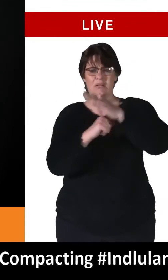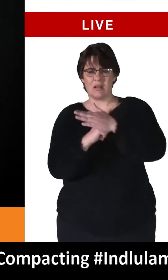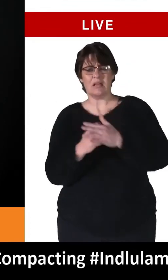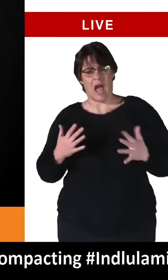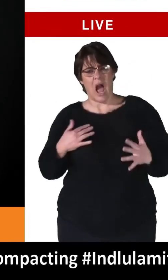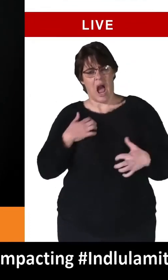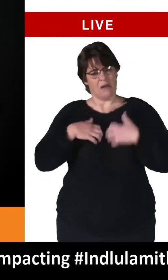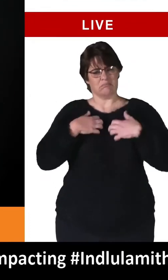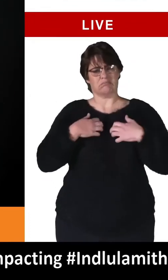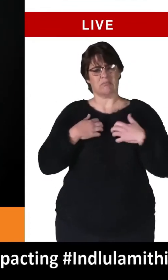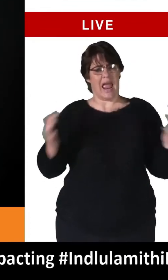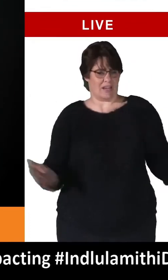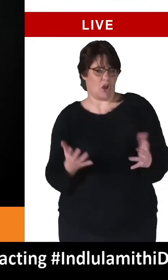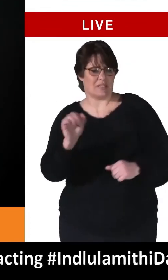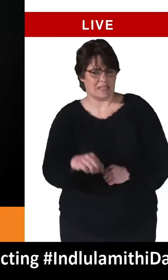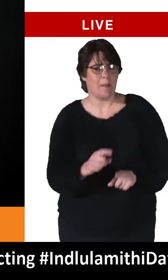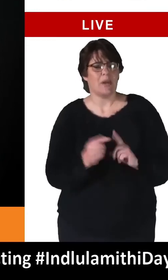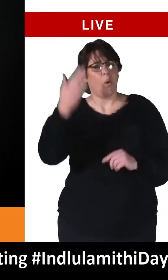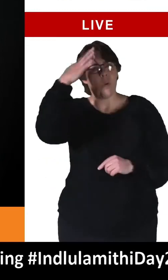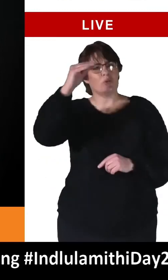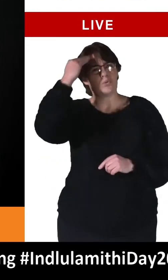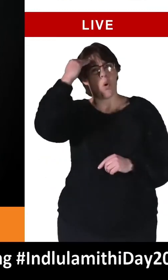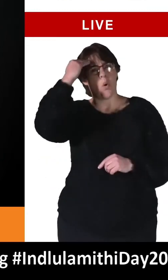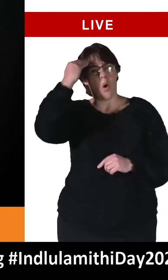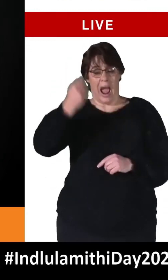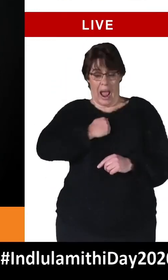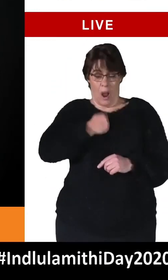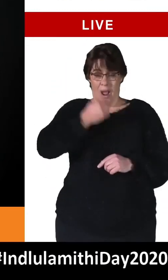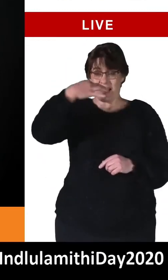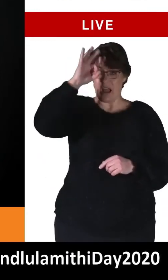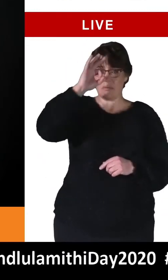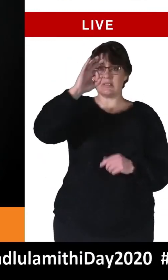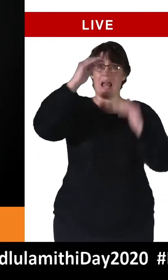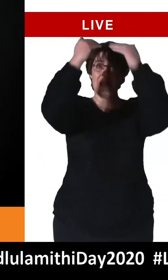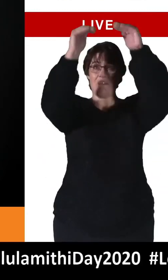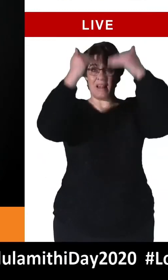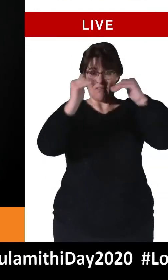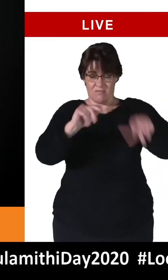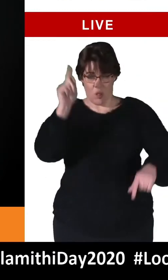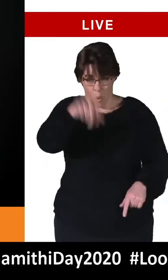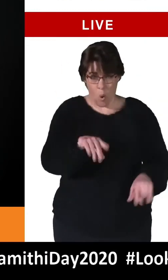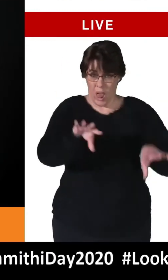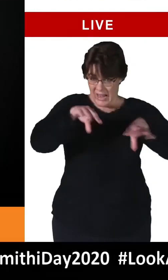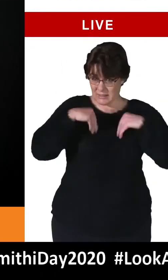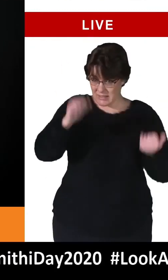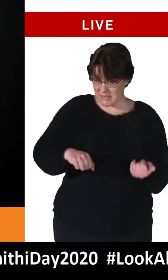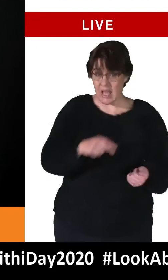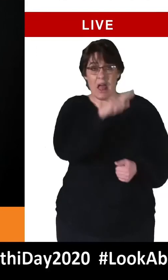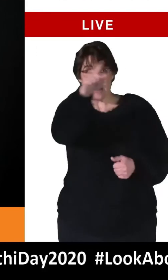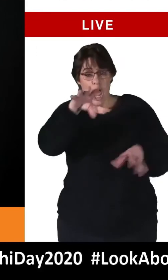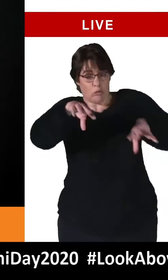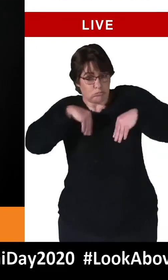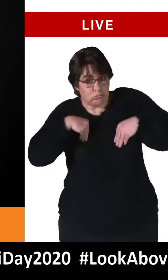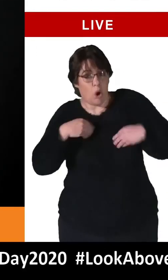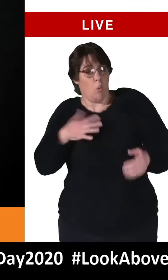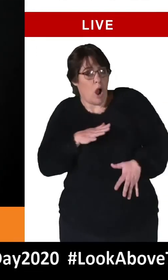encouraging. I'd like to know, how is this received by our government at all levels? Is there any buy-in from their